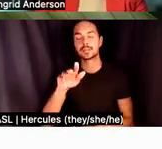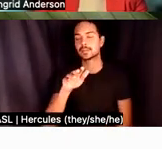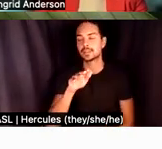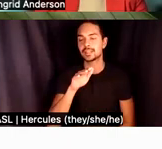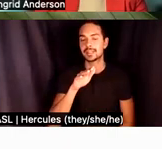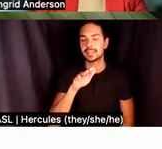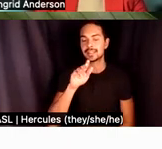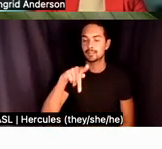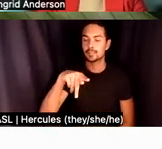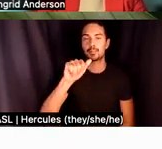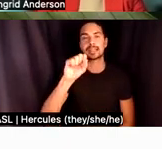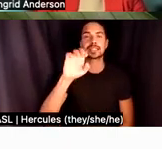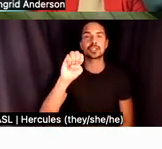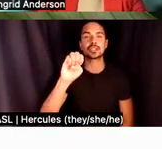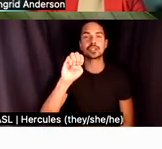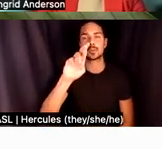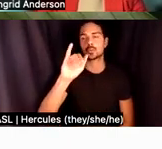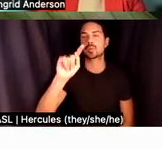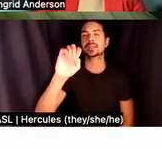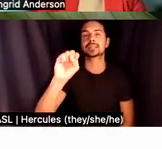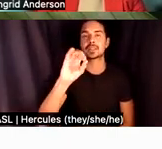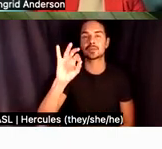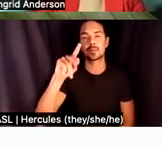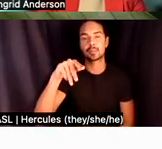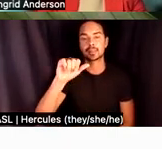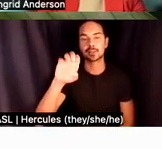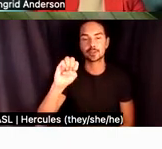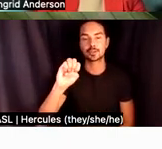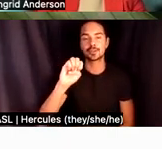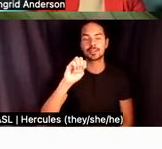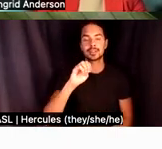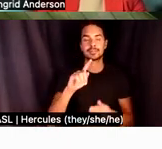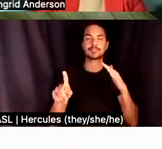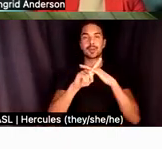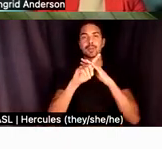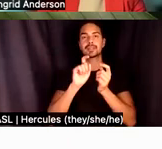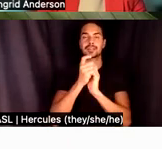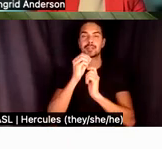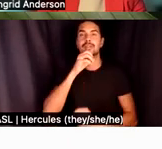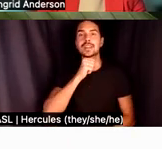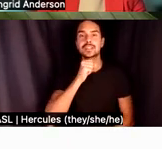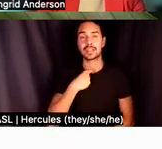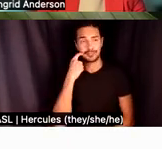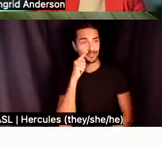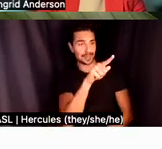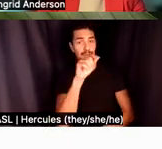these coming of age ceremonies are being revitalized right now. And I just attended one in Standing Rock